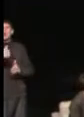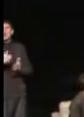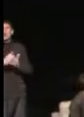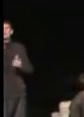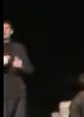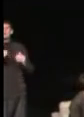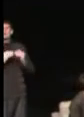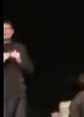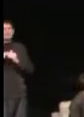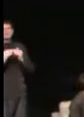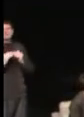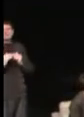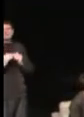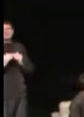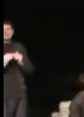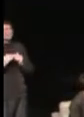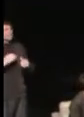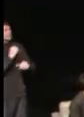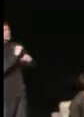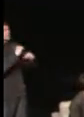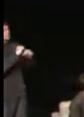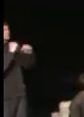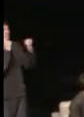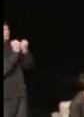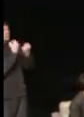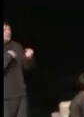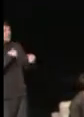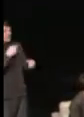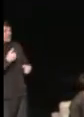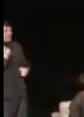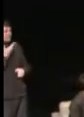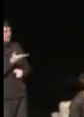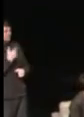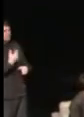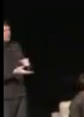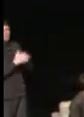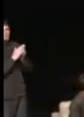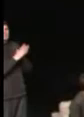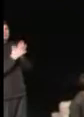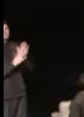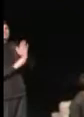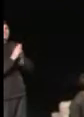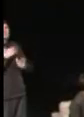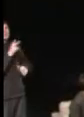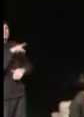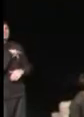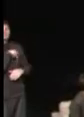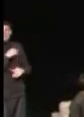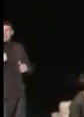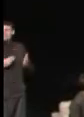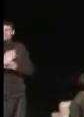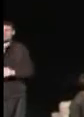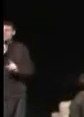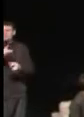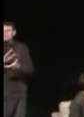equally. The society we live in should help me develop into the person I want to be. I have the right to go to school.